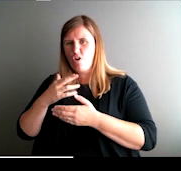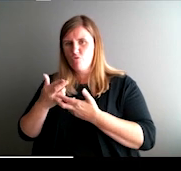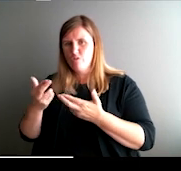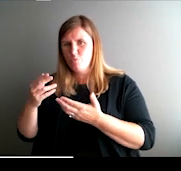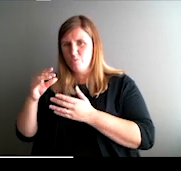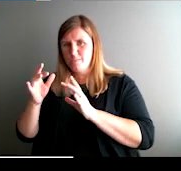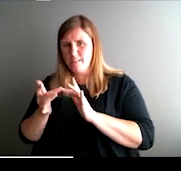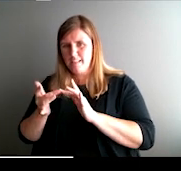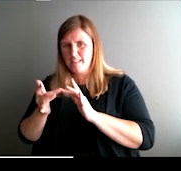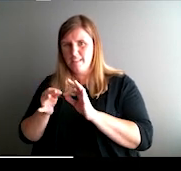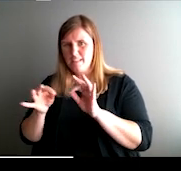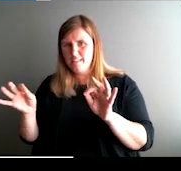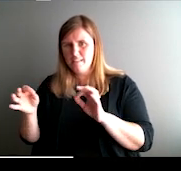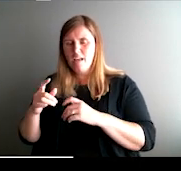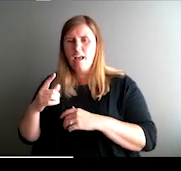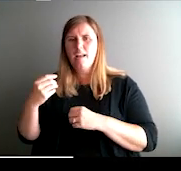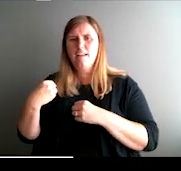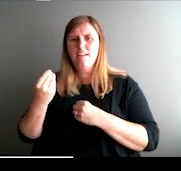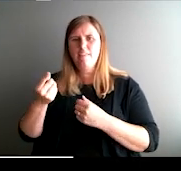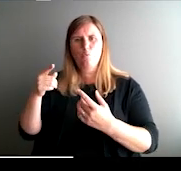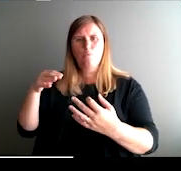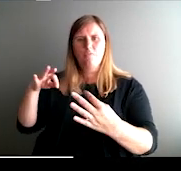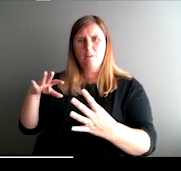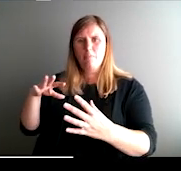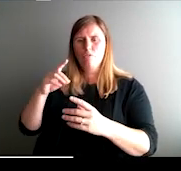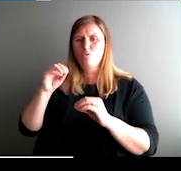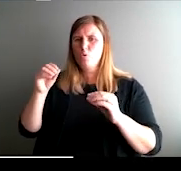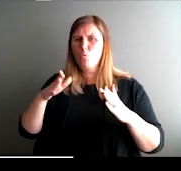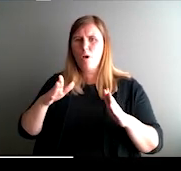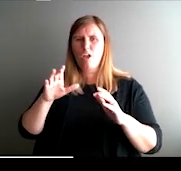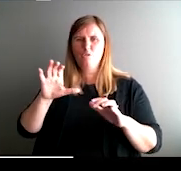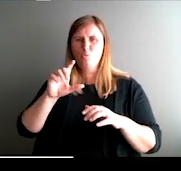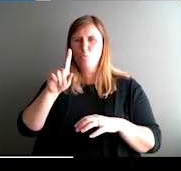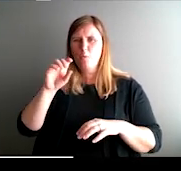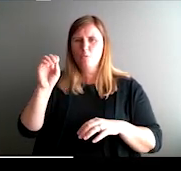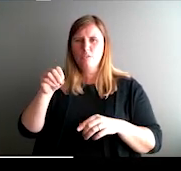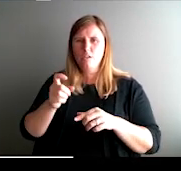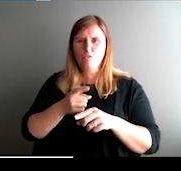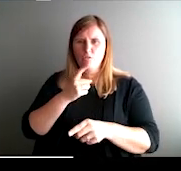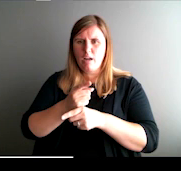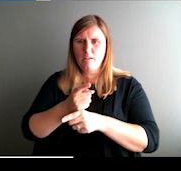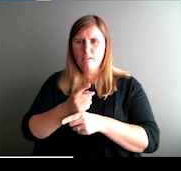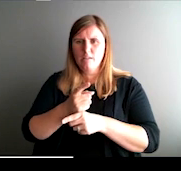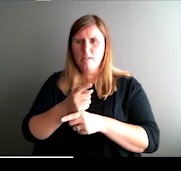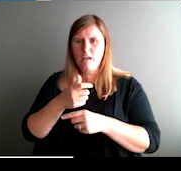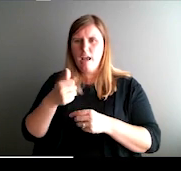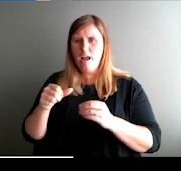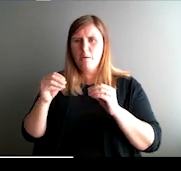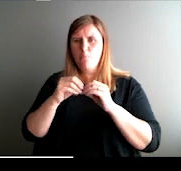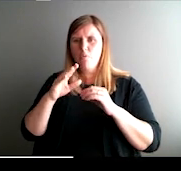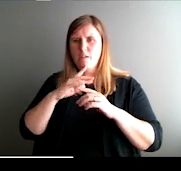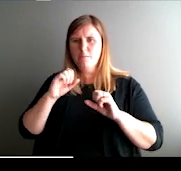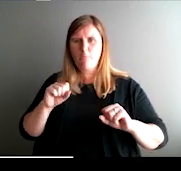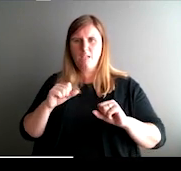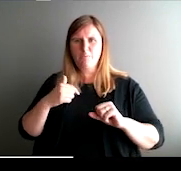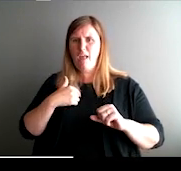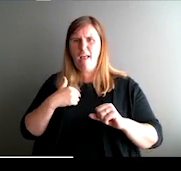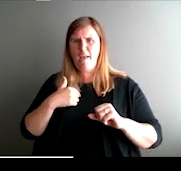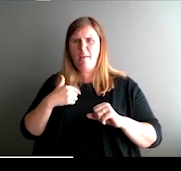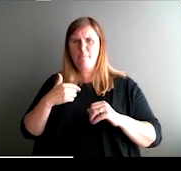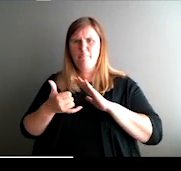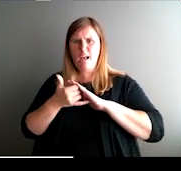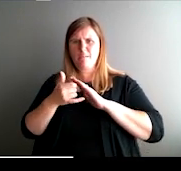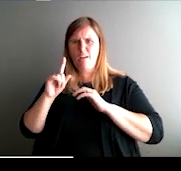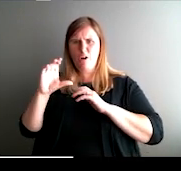and have them give you feedback. There's no way you're doing it 100% of the time correctly, any more than it's possible I'm doing it 100% of the